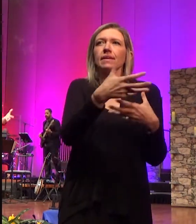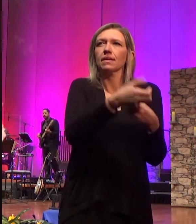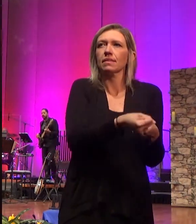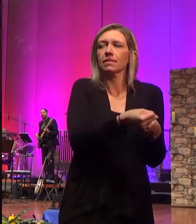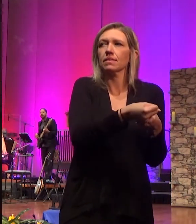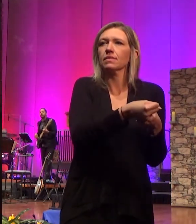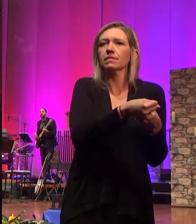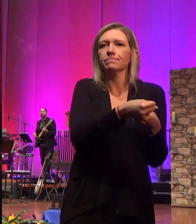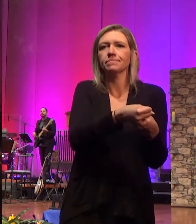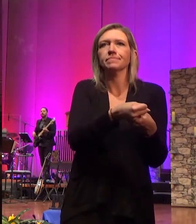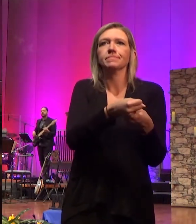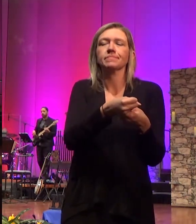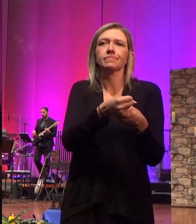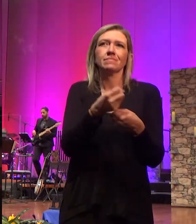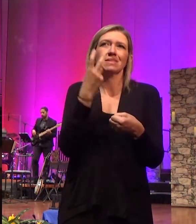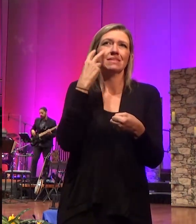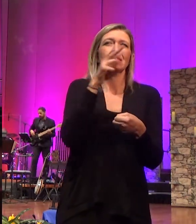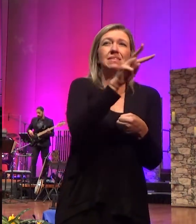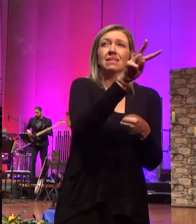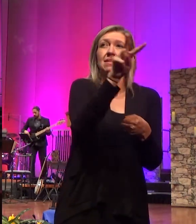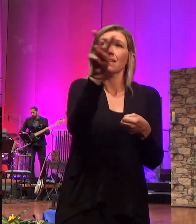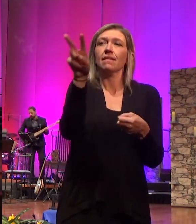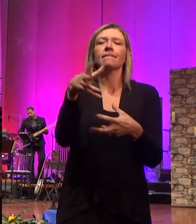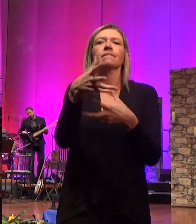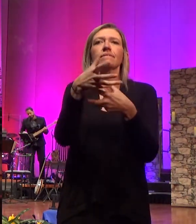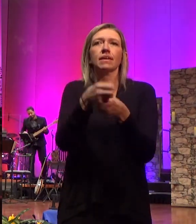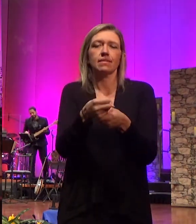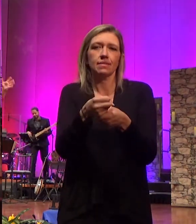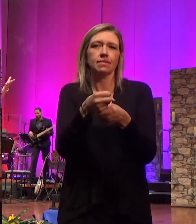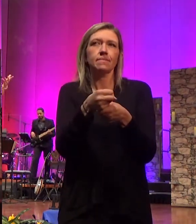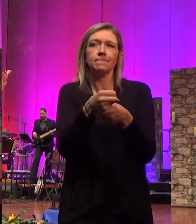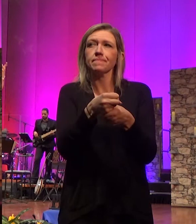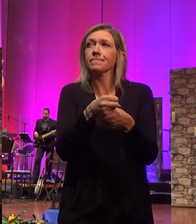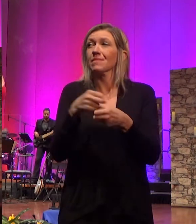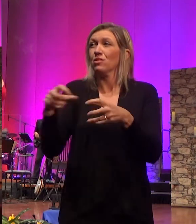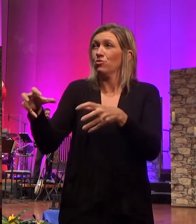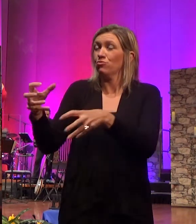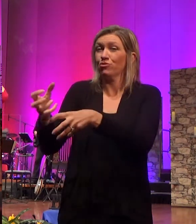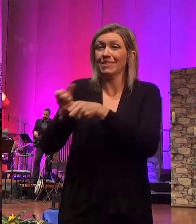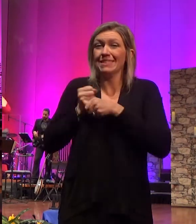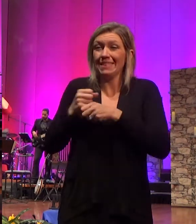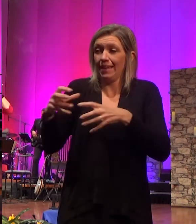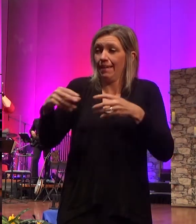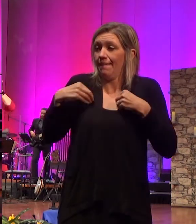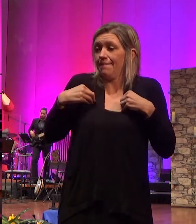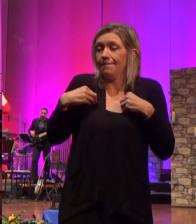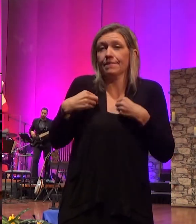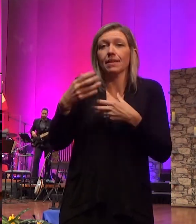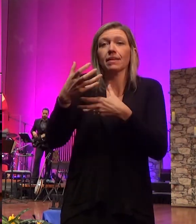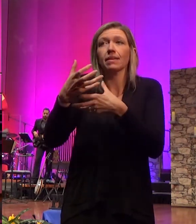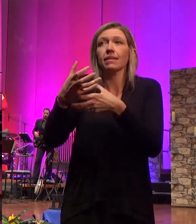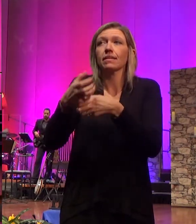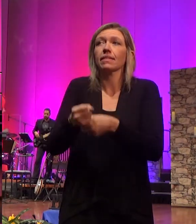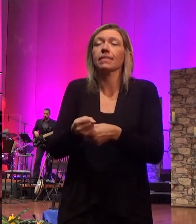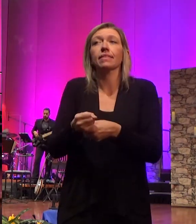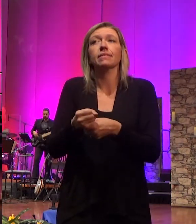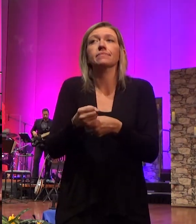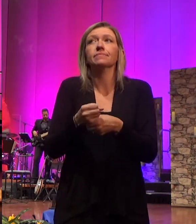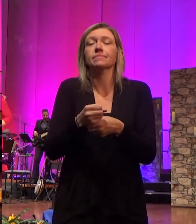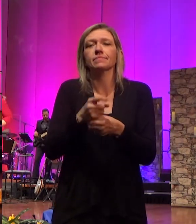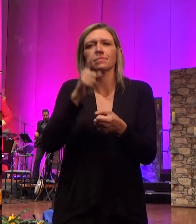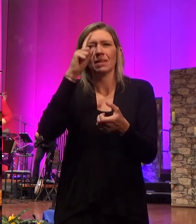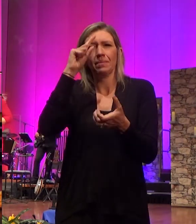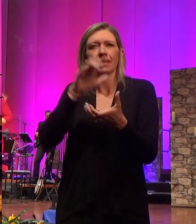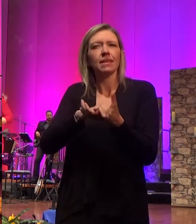faith, see by faith, receive by faith, no.